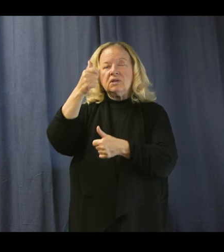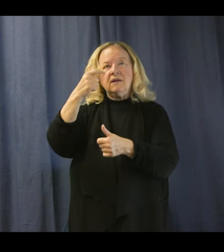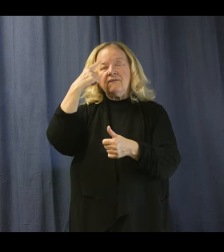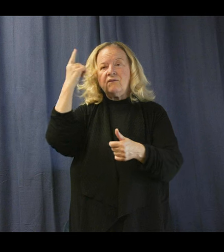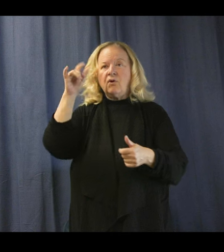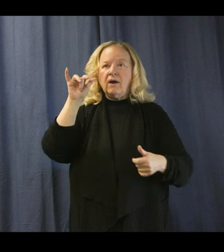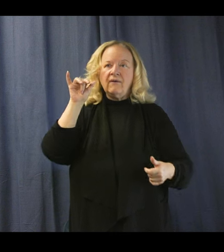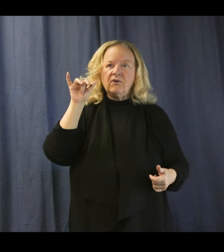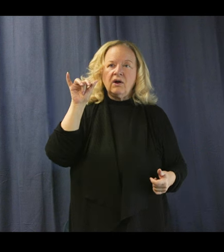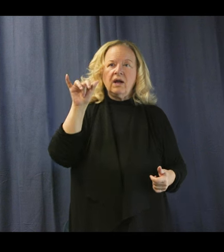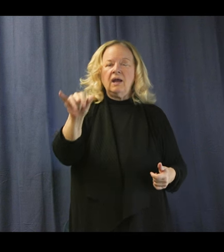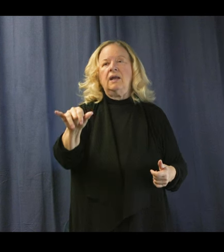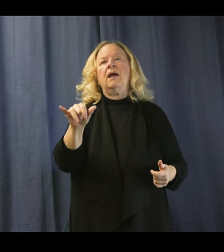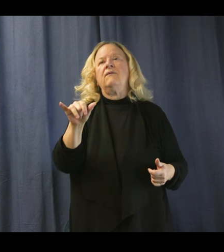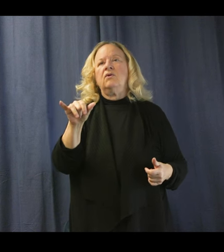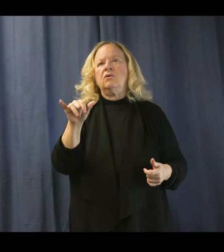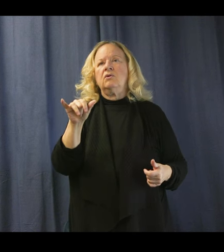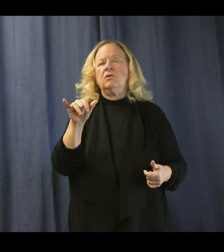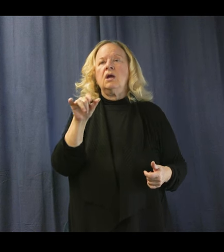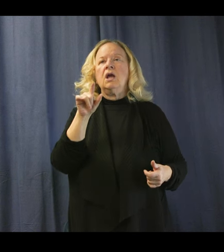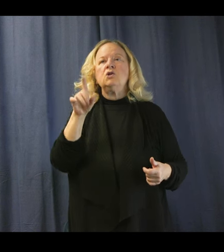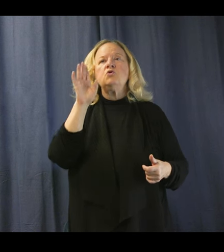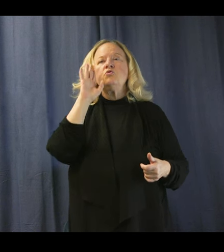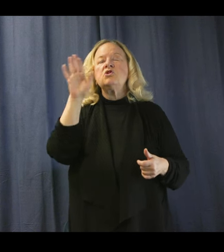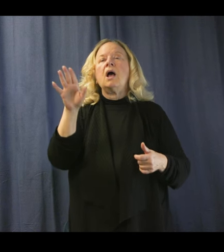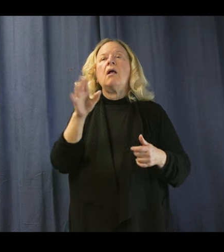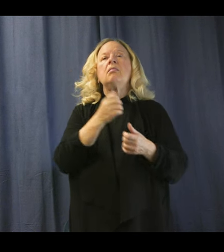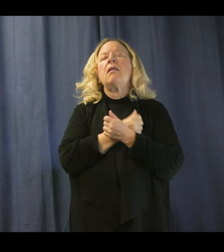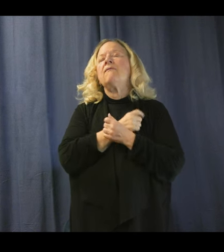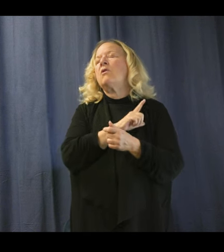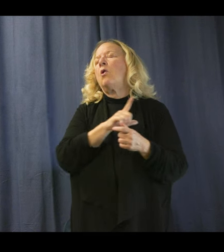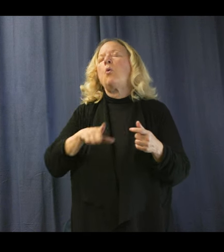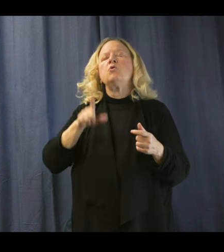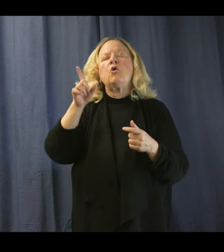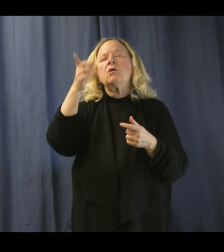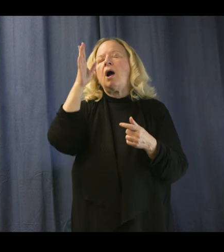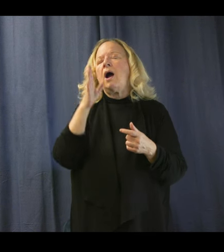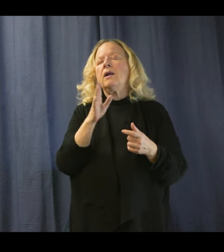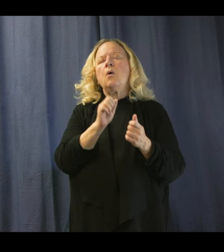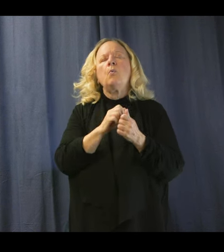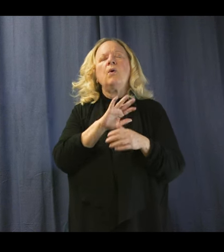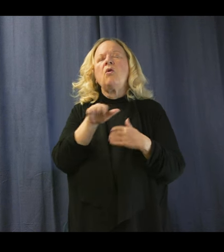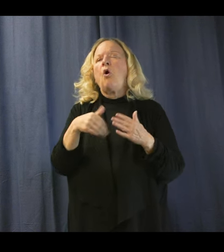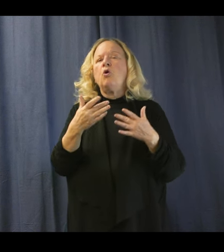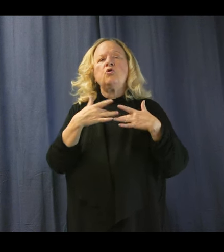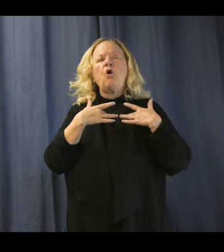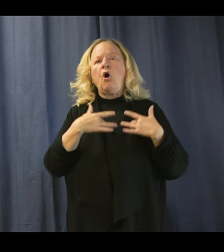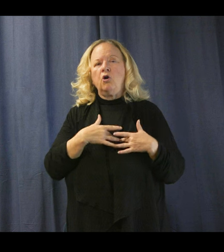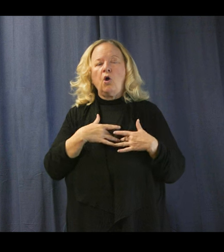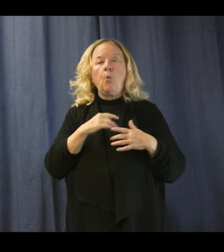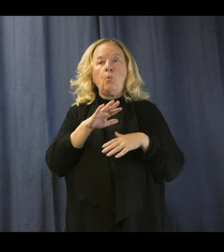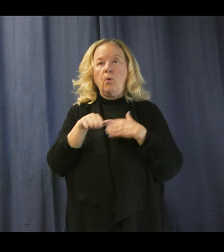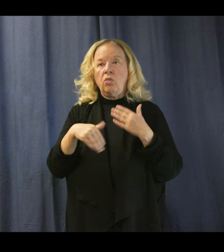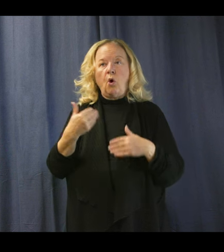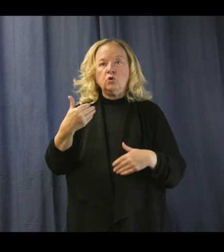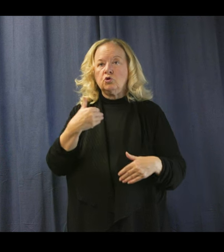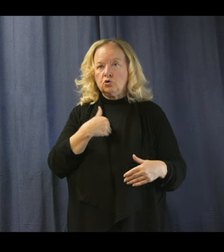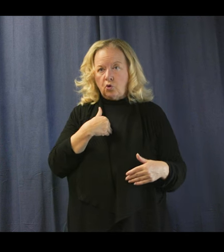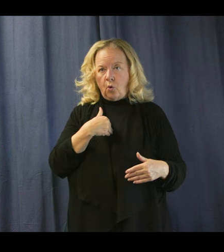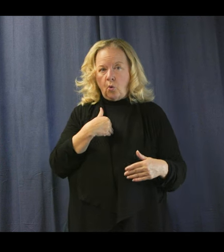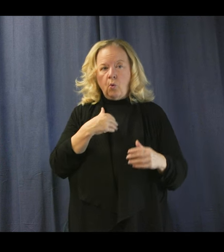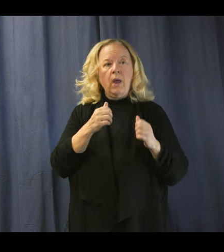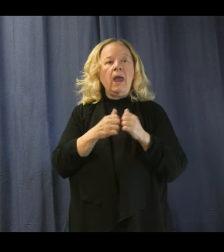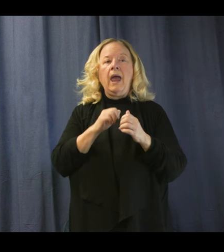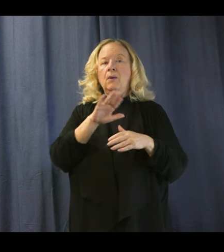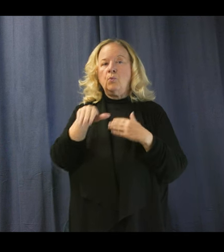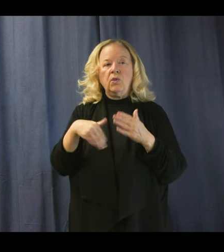glorious sovereignty forever and ever. And you shall love the Lord your God with all your heart, with all